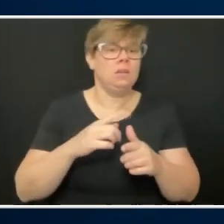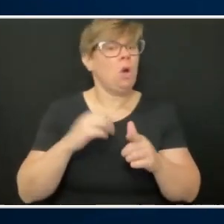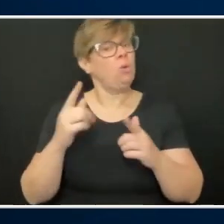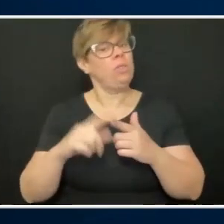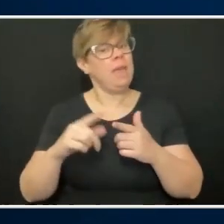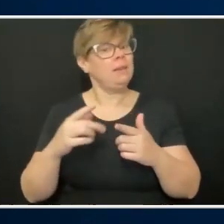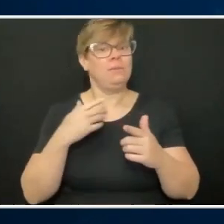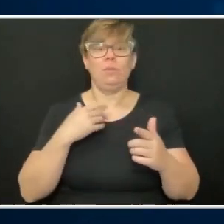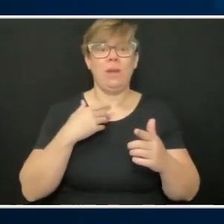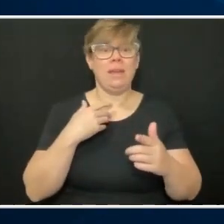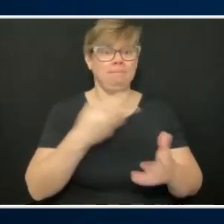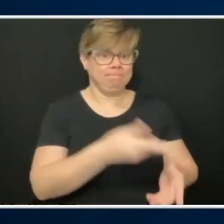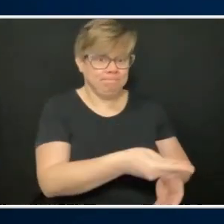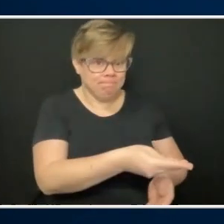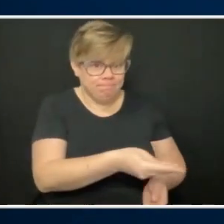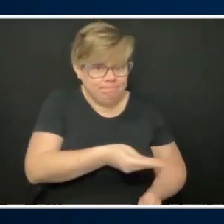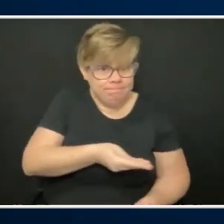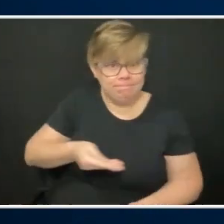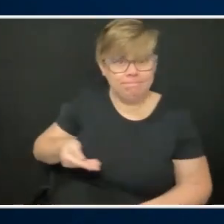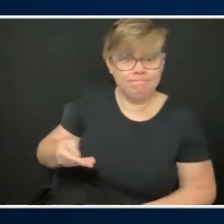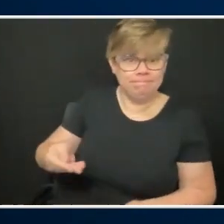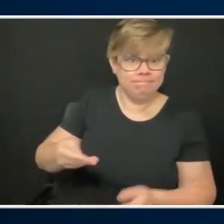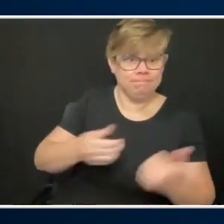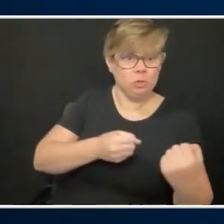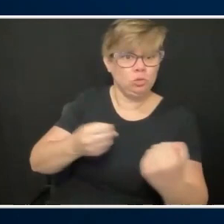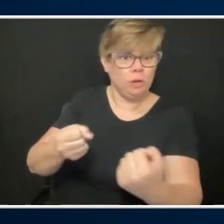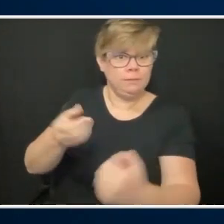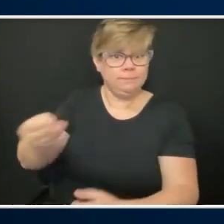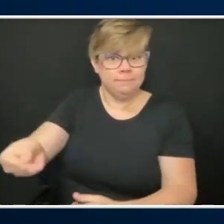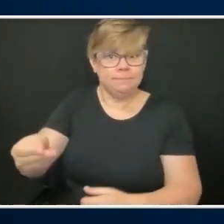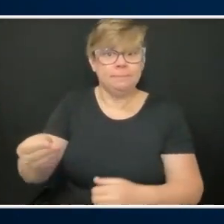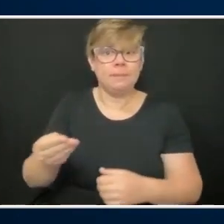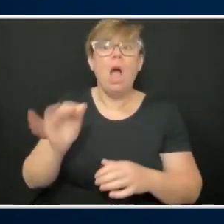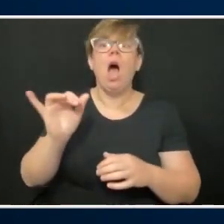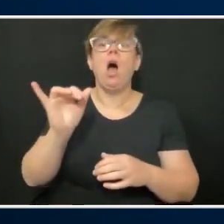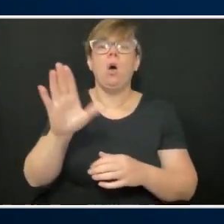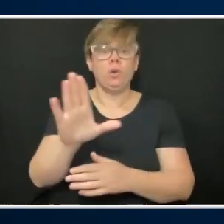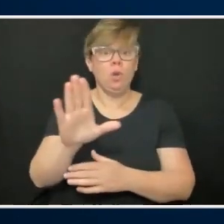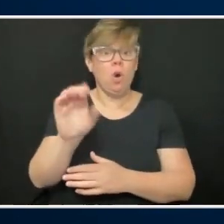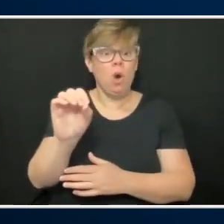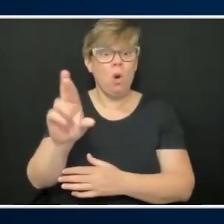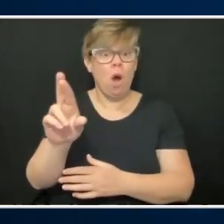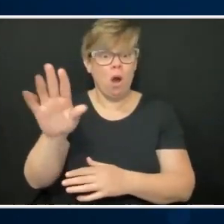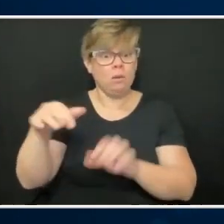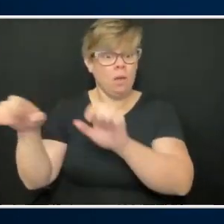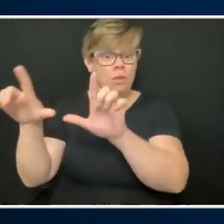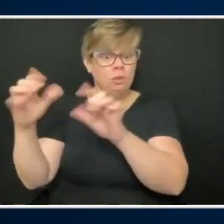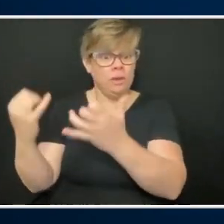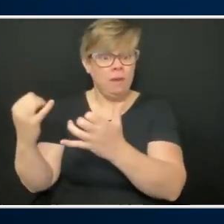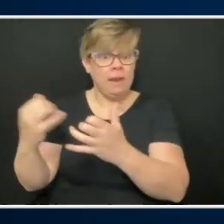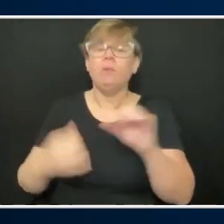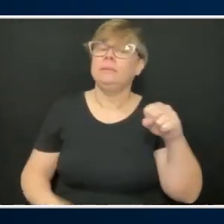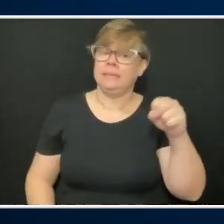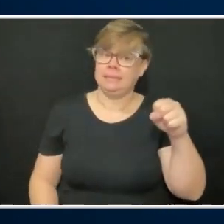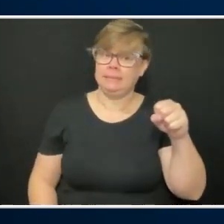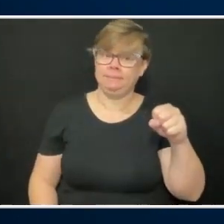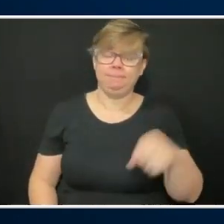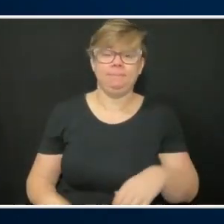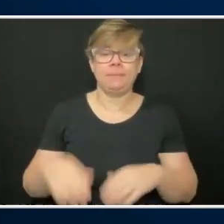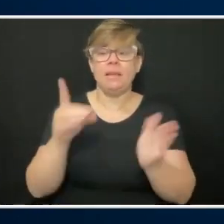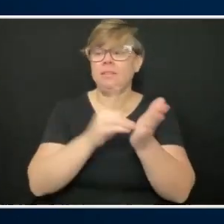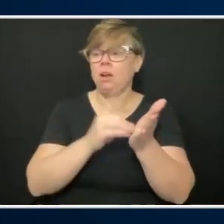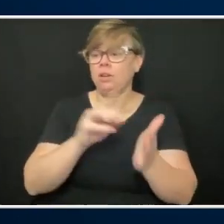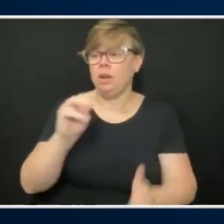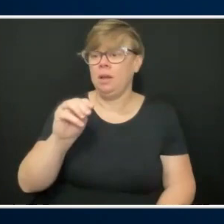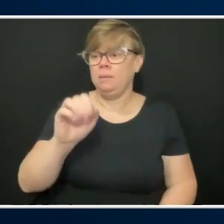to receive that kidney. And this is you and your OR, correct? Correct. This is us removing the kidney. So, Dr. Mulapudi, jump